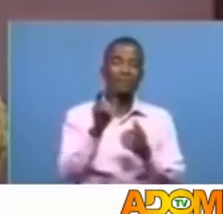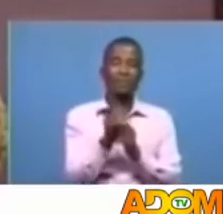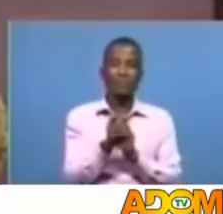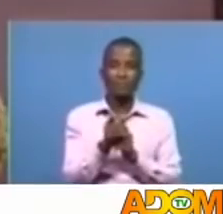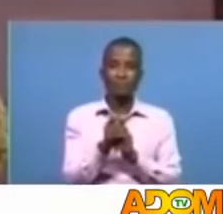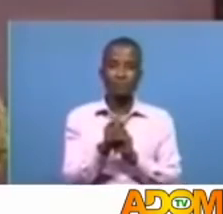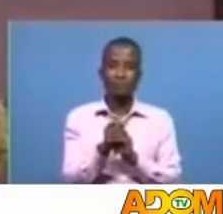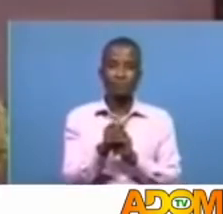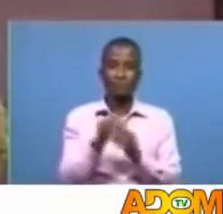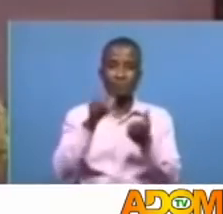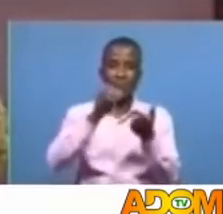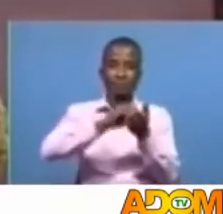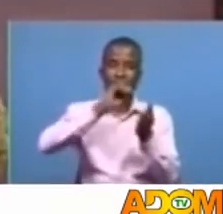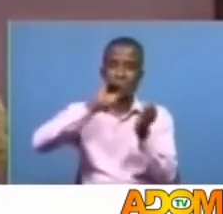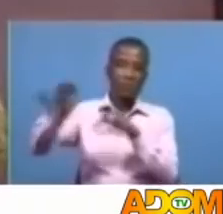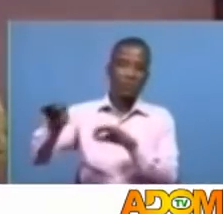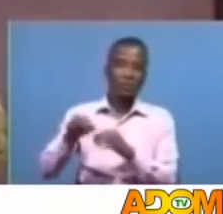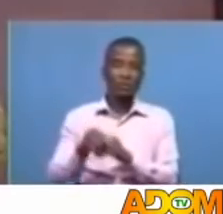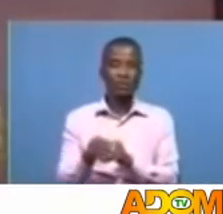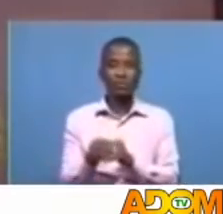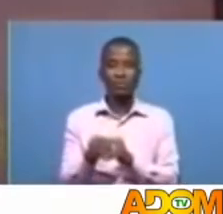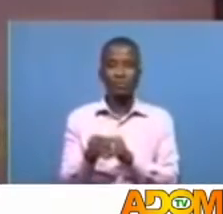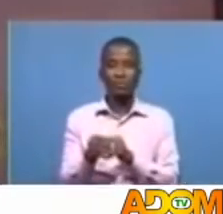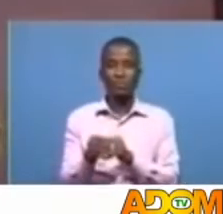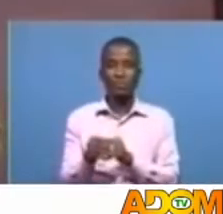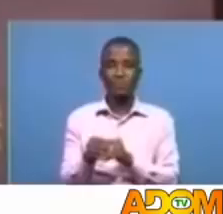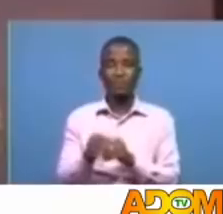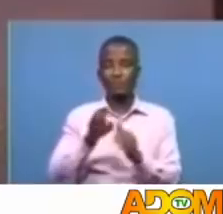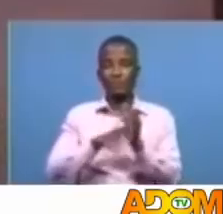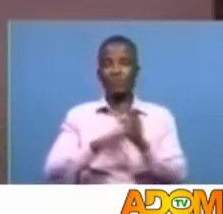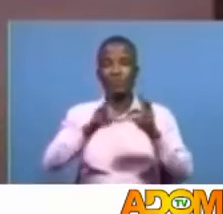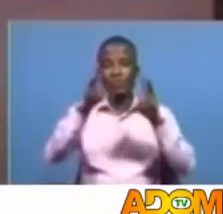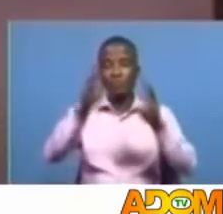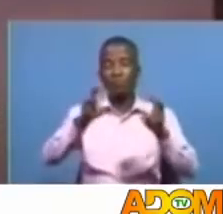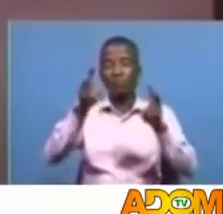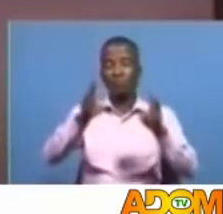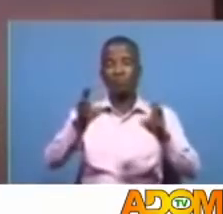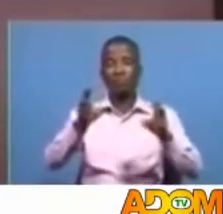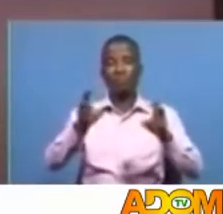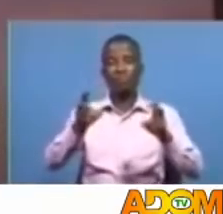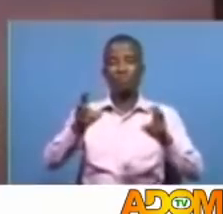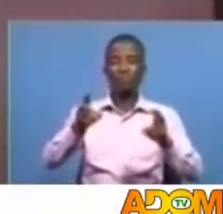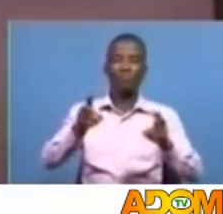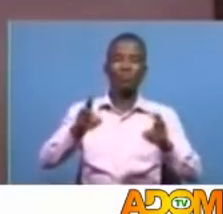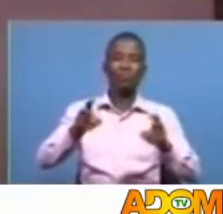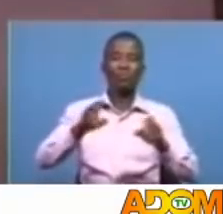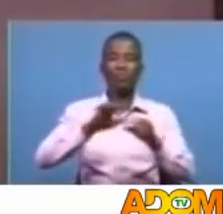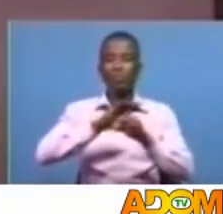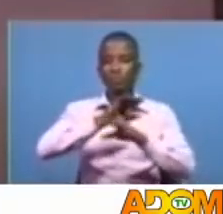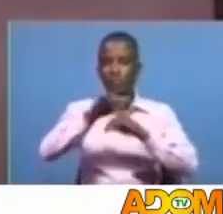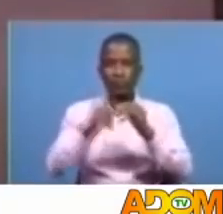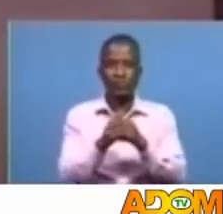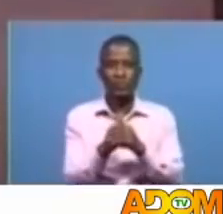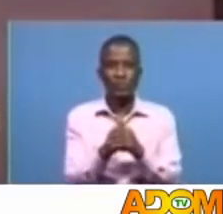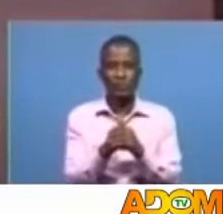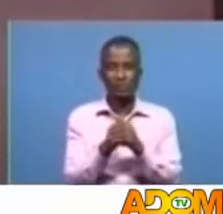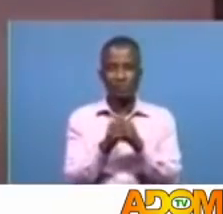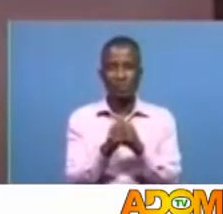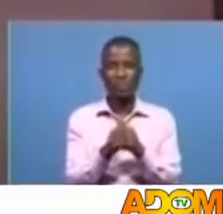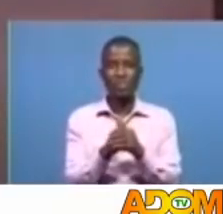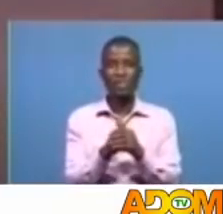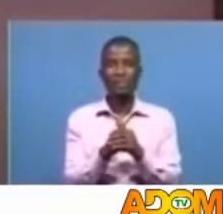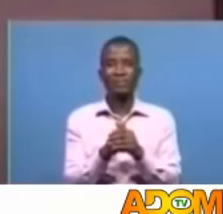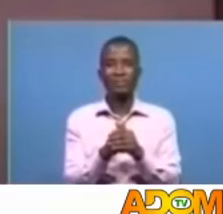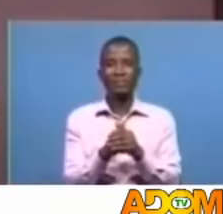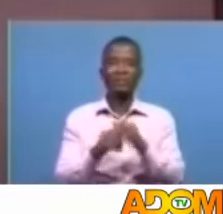that the arguments are only a rehash of